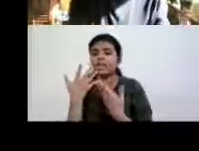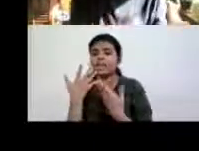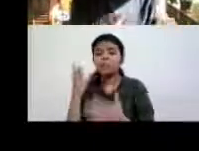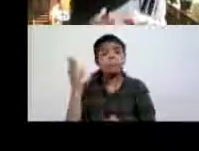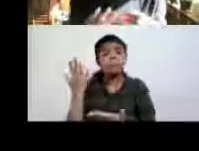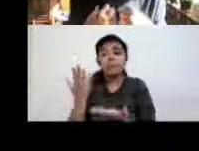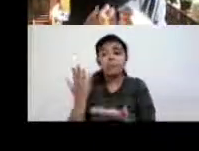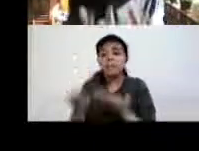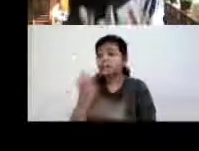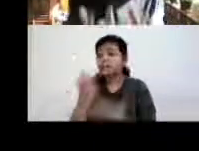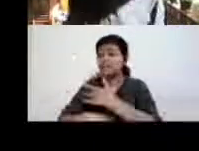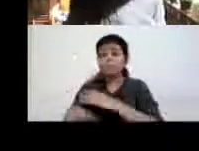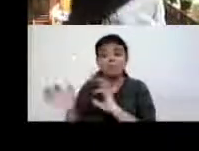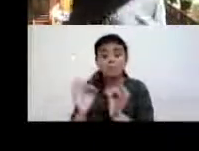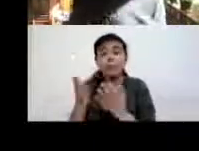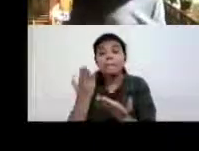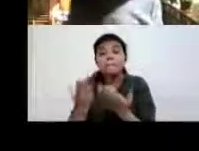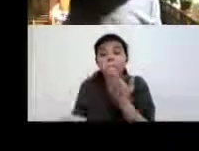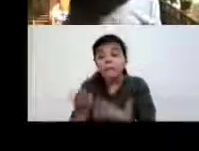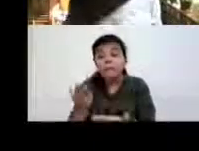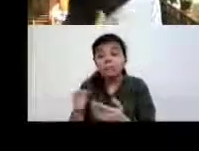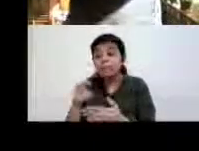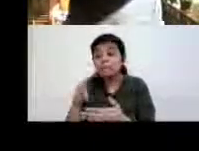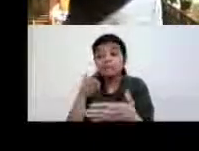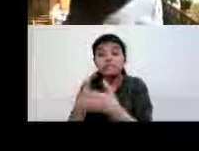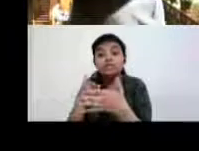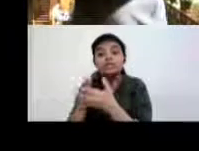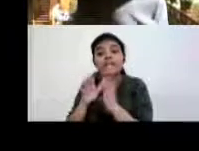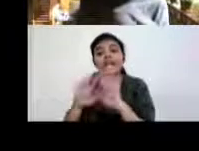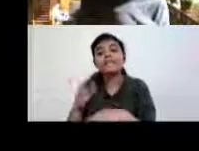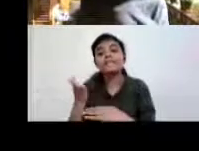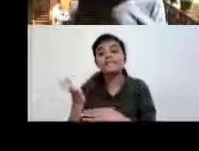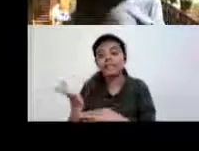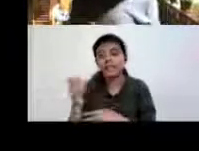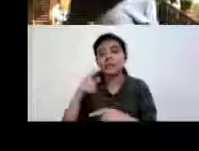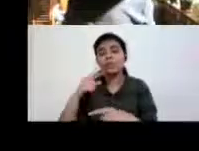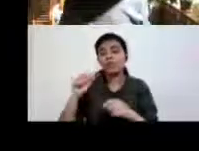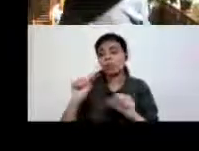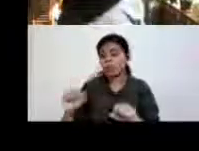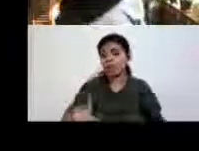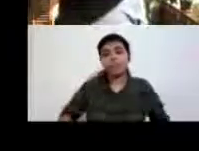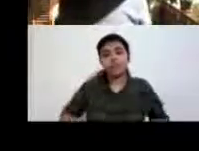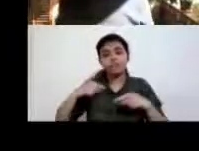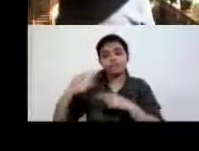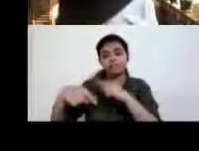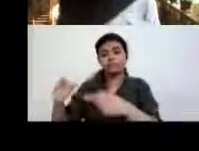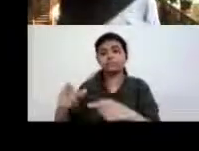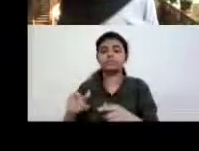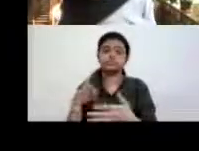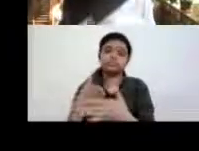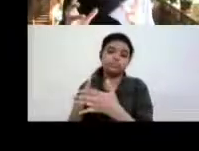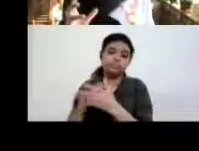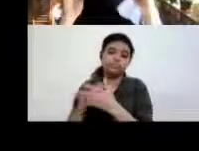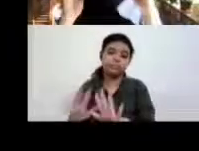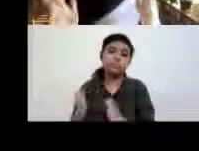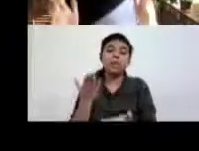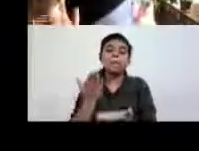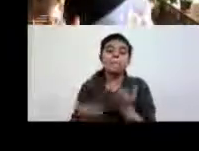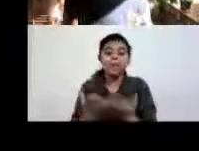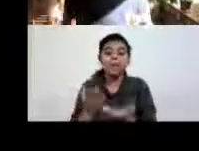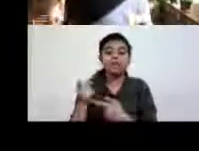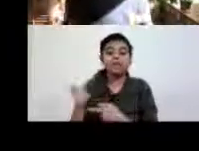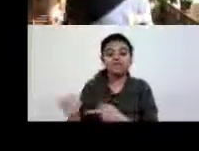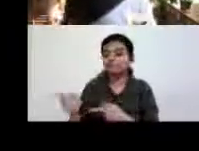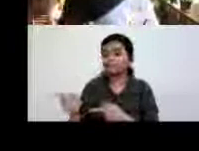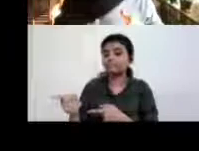yet, but who is already facing challenges in their everyday life. And those persons are usually very,